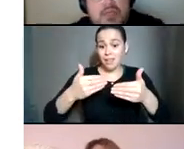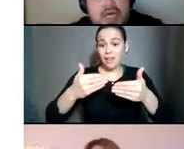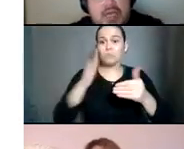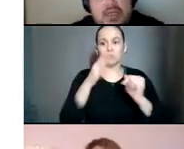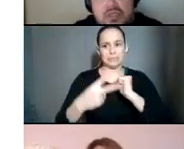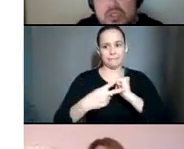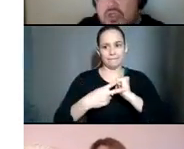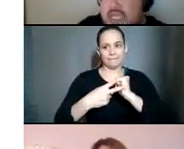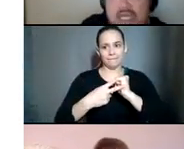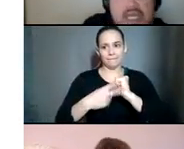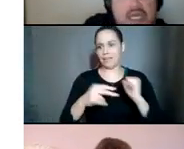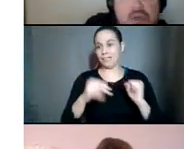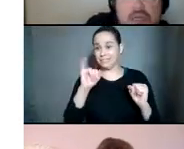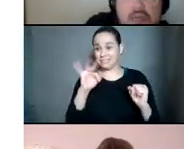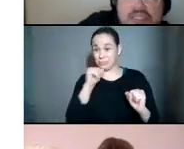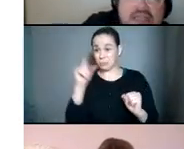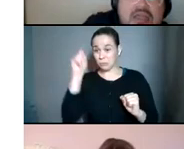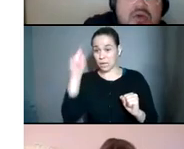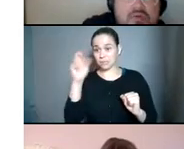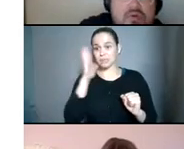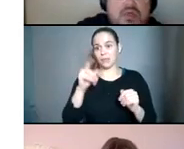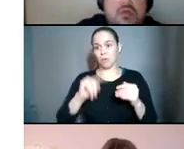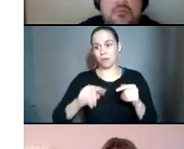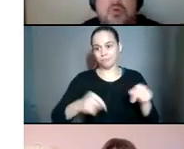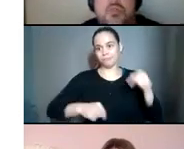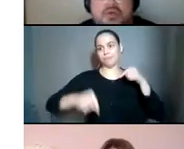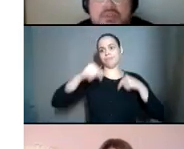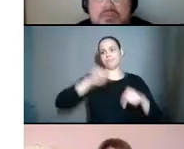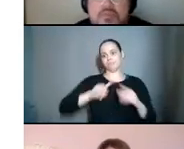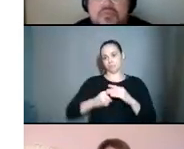have to start at the beginning again.